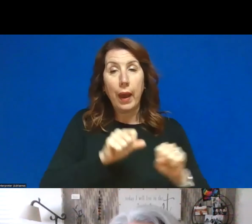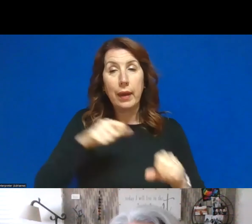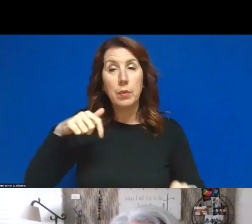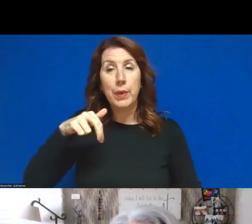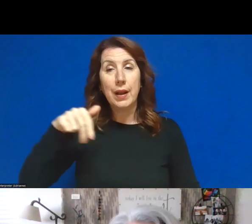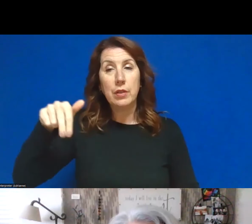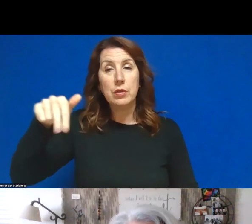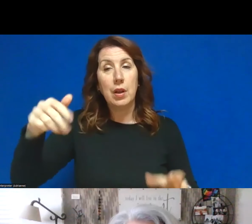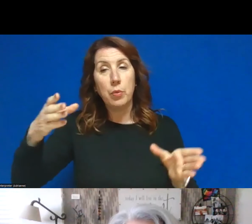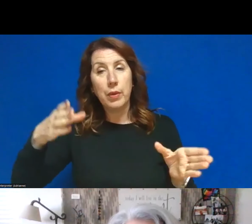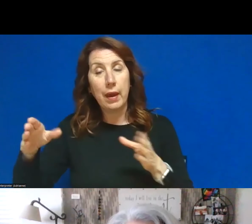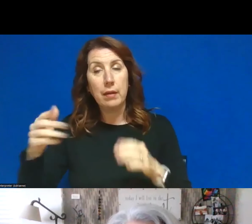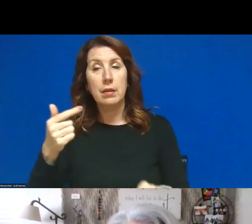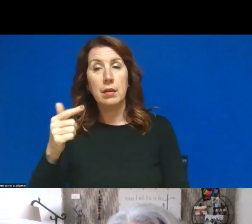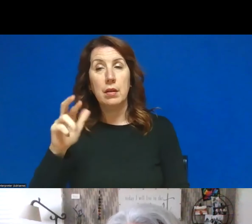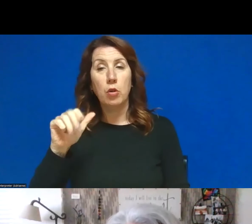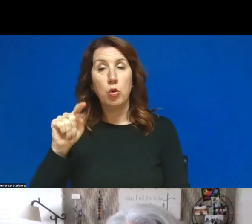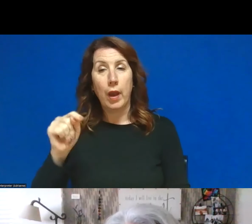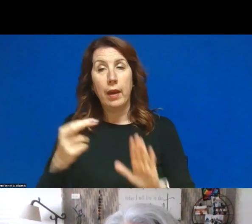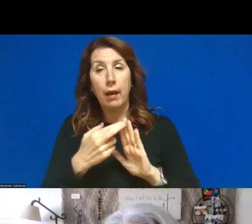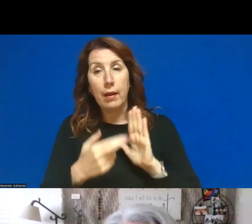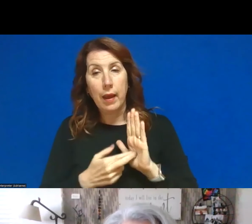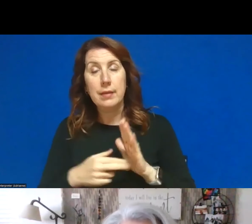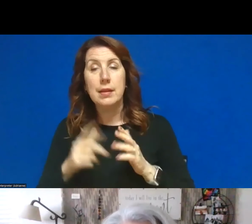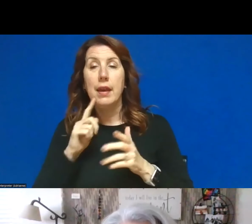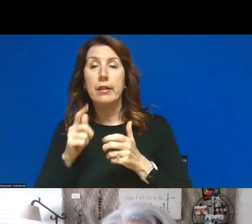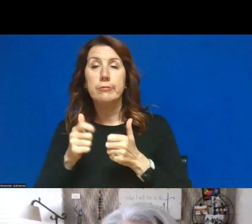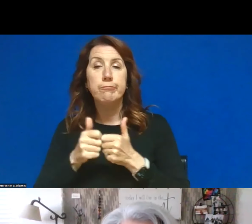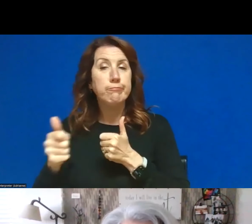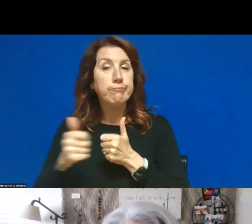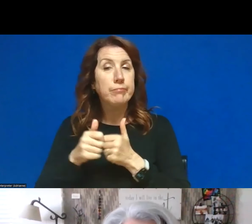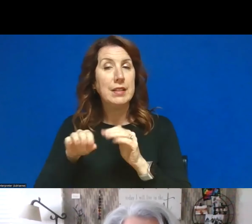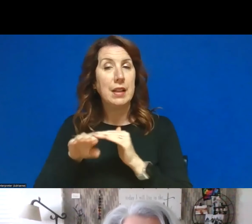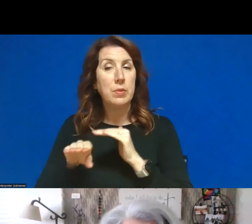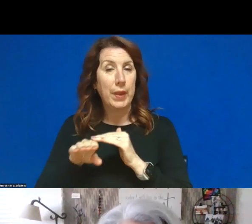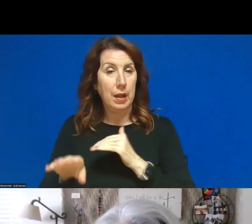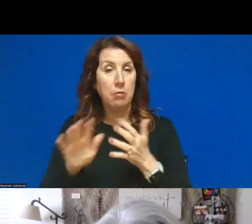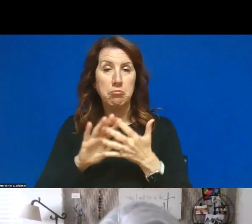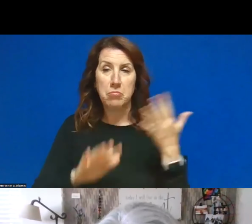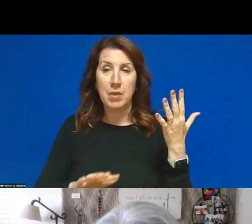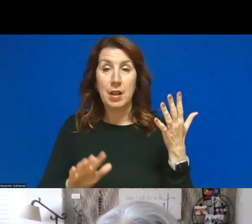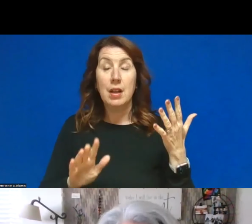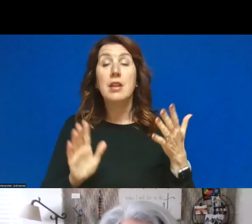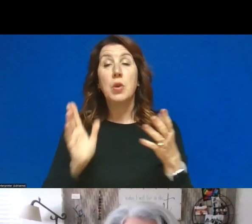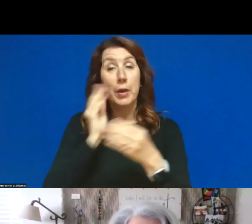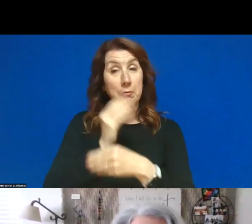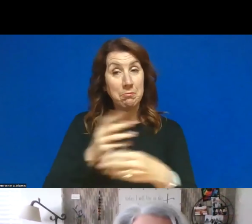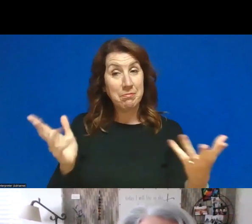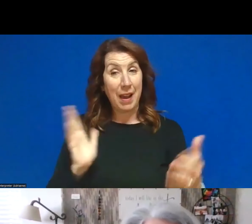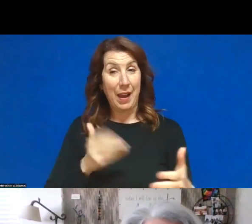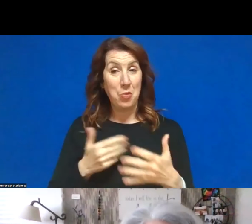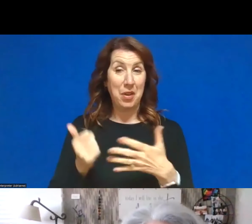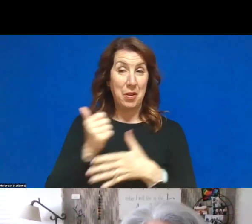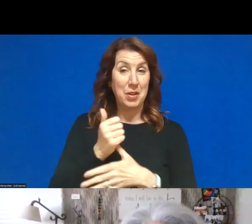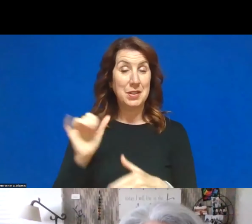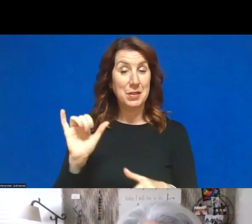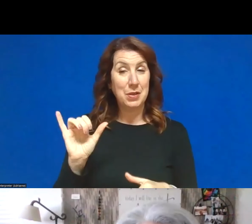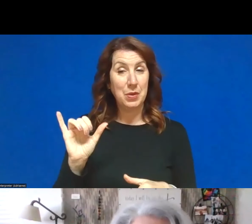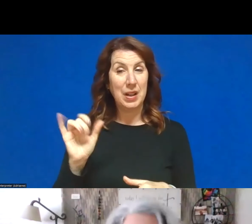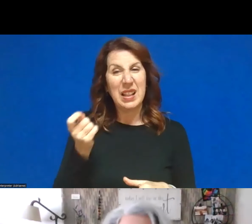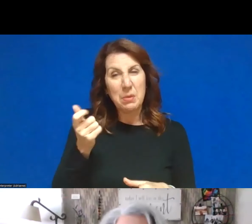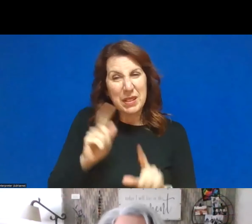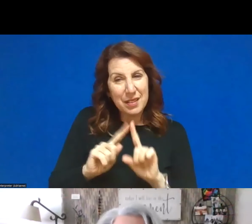grant guidelines, and transit accessibilities. And we were able to share what our priorities are with them, which happened to be a little